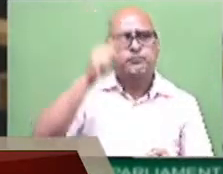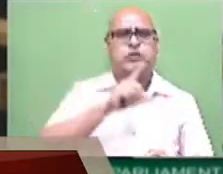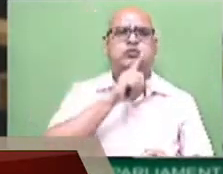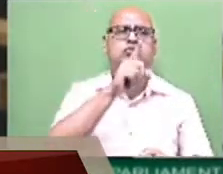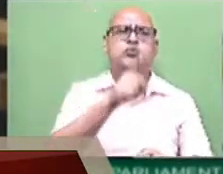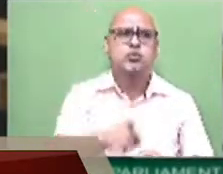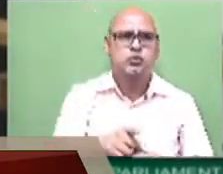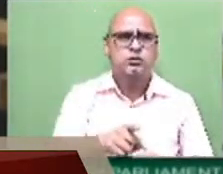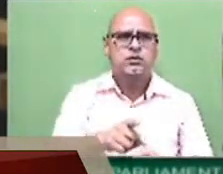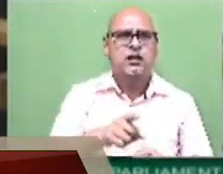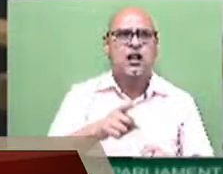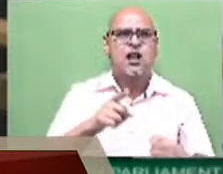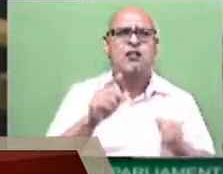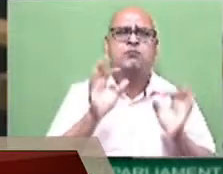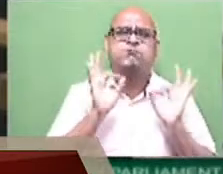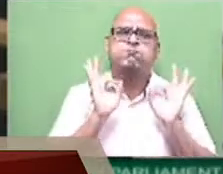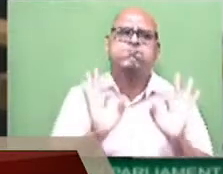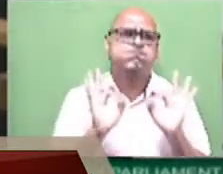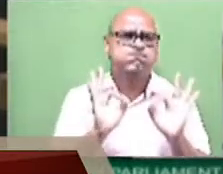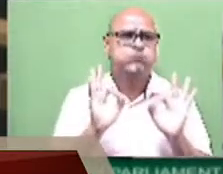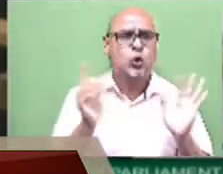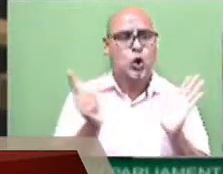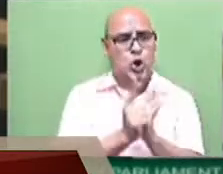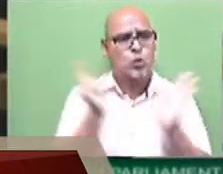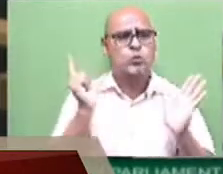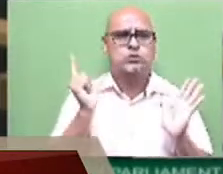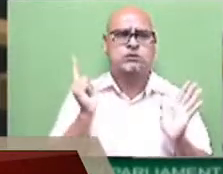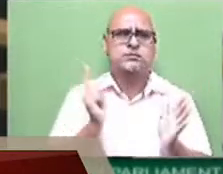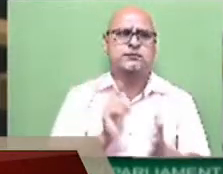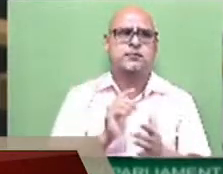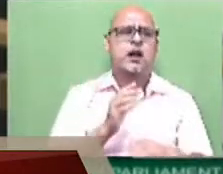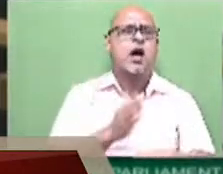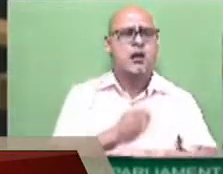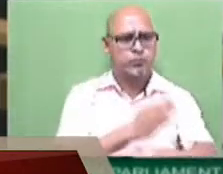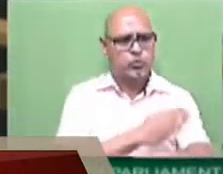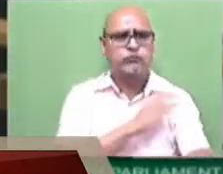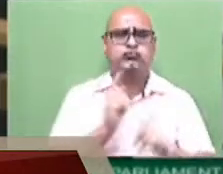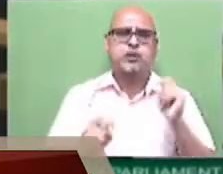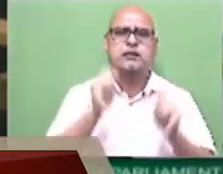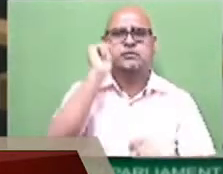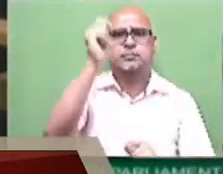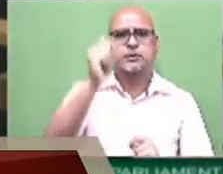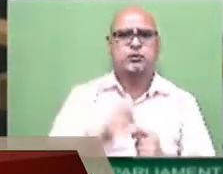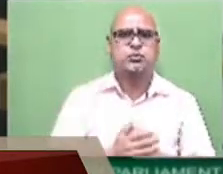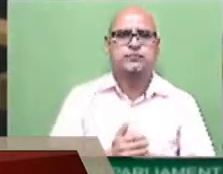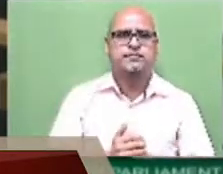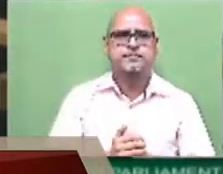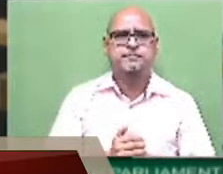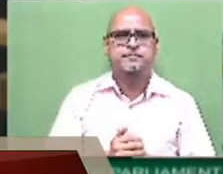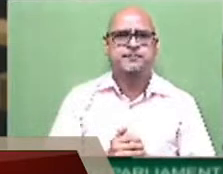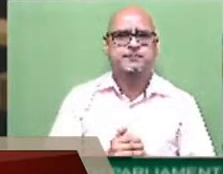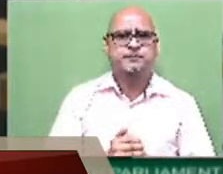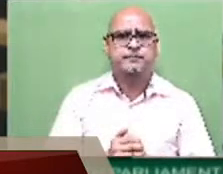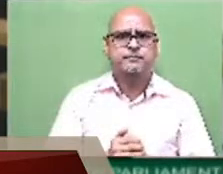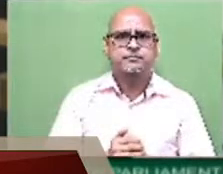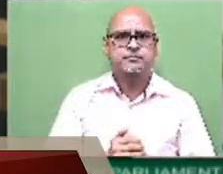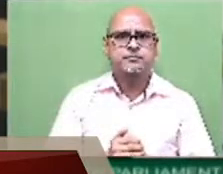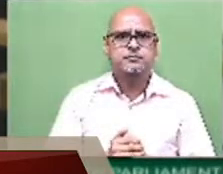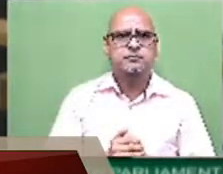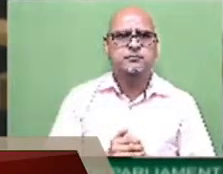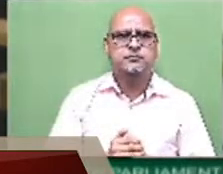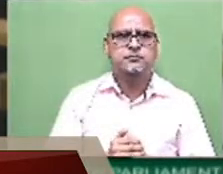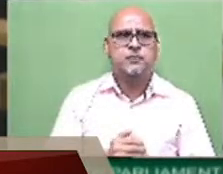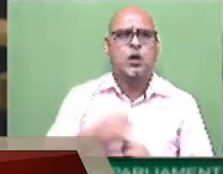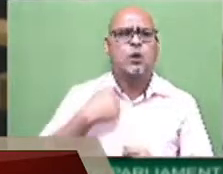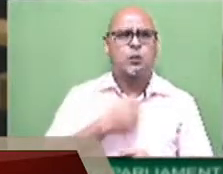ensure that at the end of the day, we assist in terms of making sure that these fixed penalties work better, that